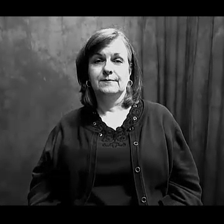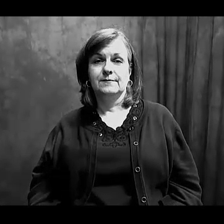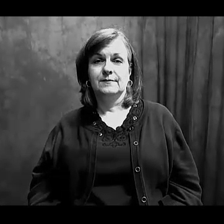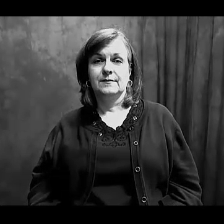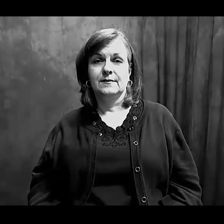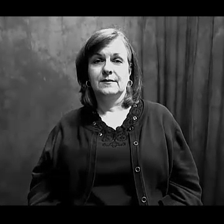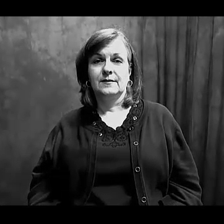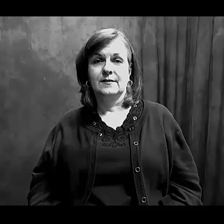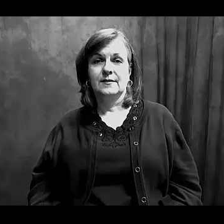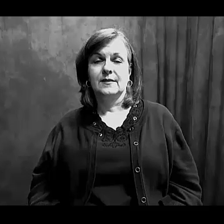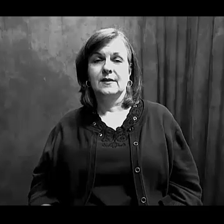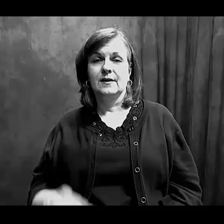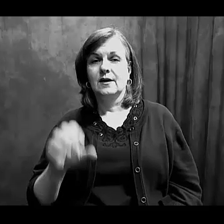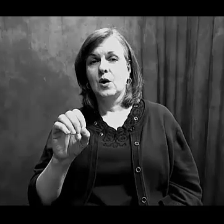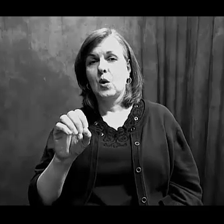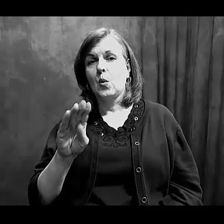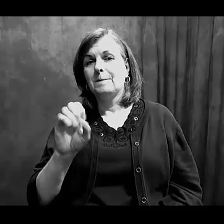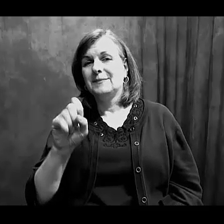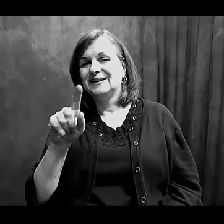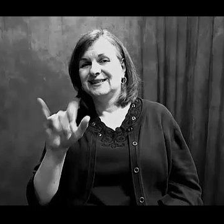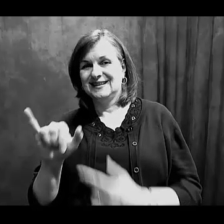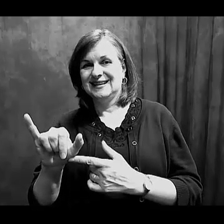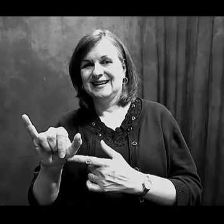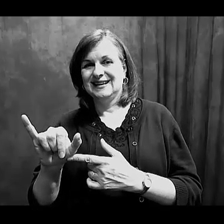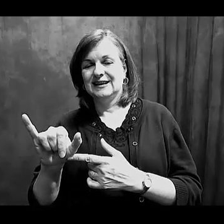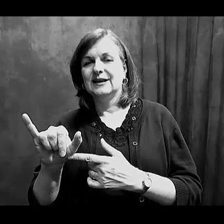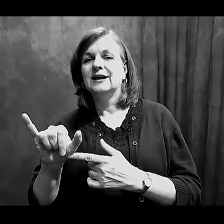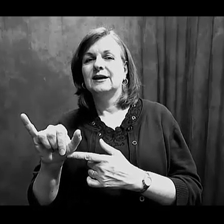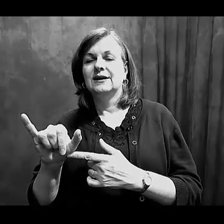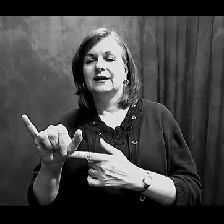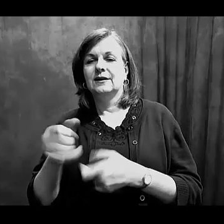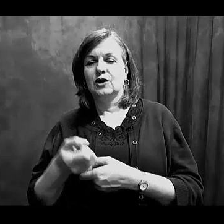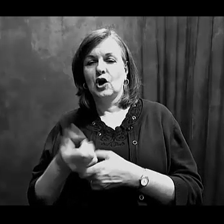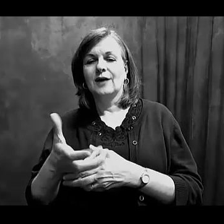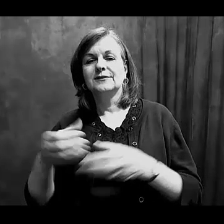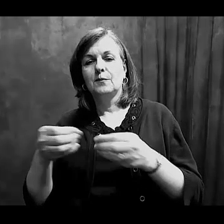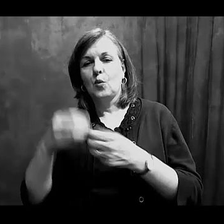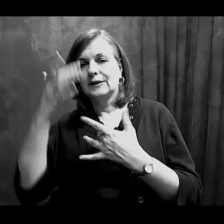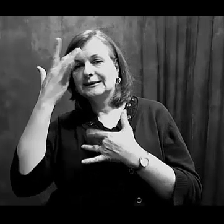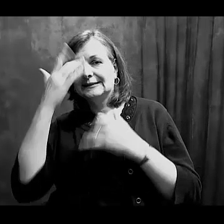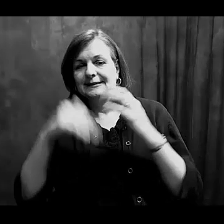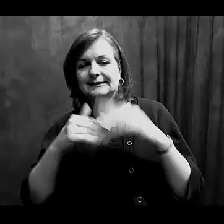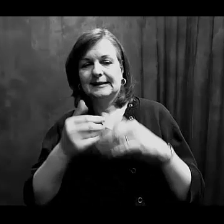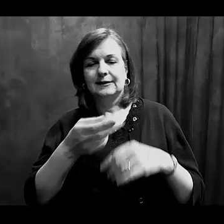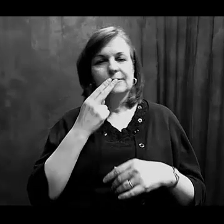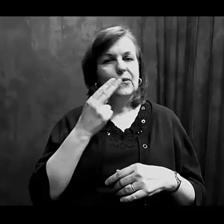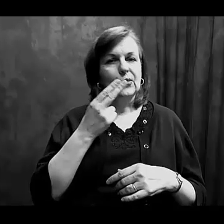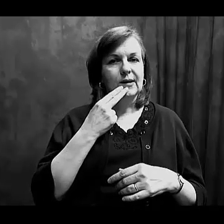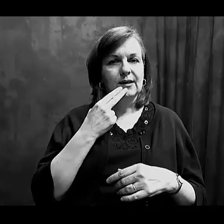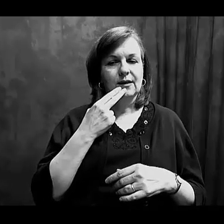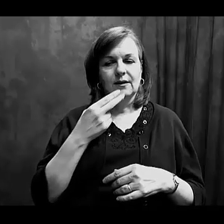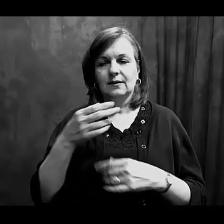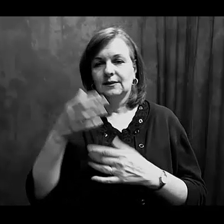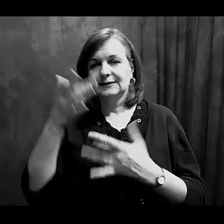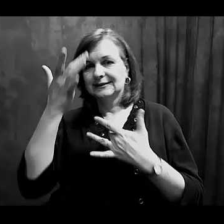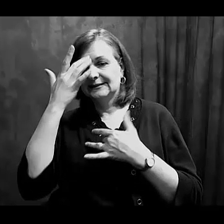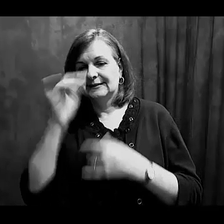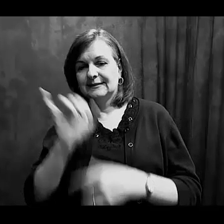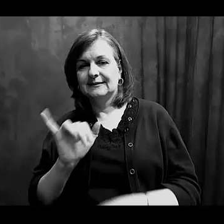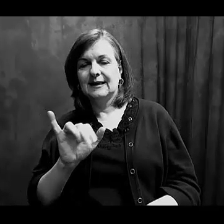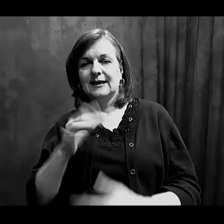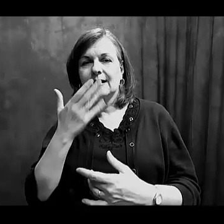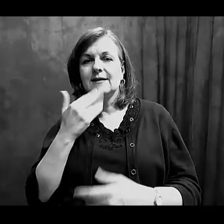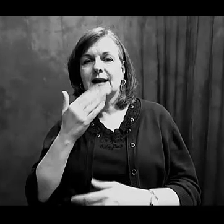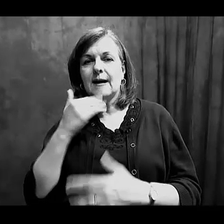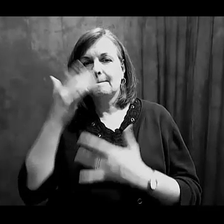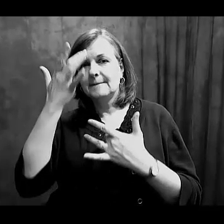and other developed countries. They're estimating now that obesity factors into about 300,000 premature deaths per year